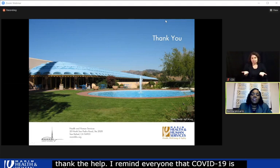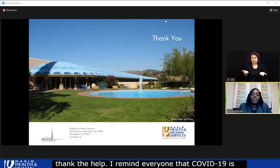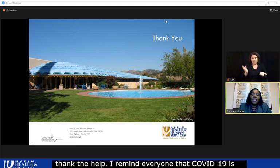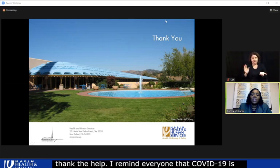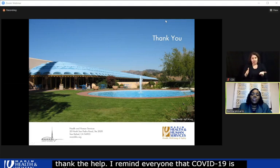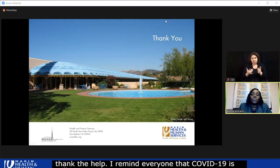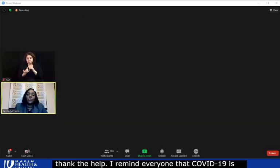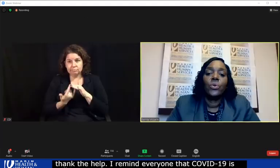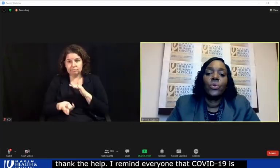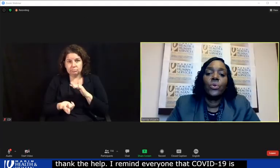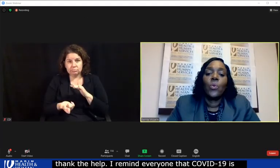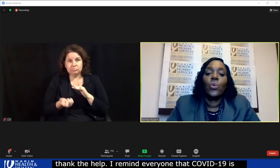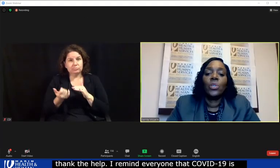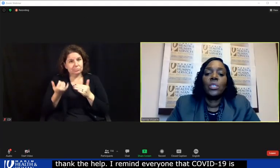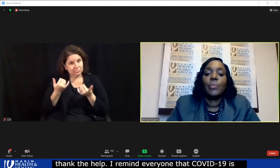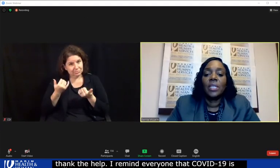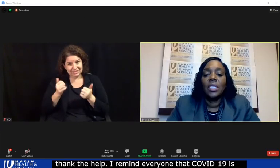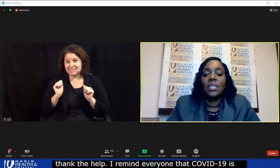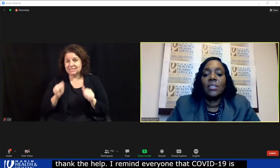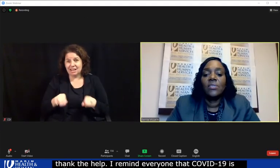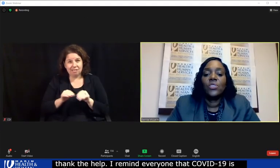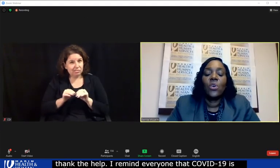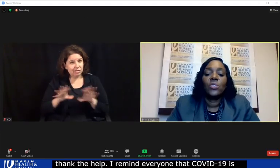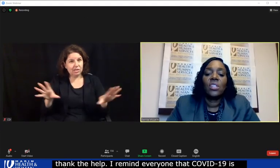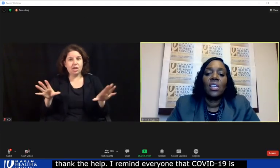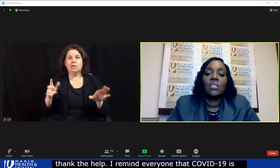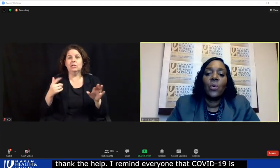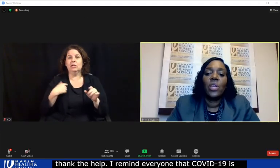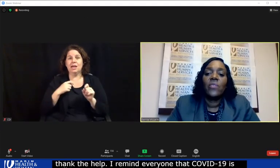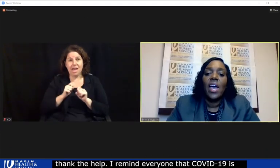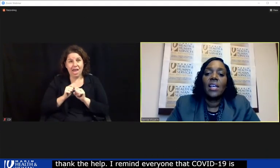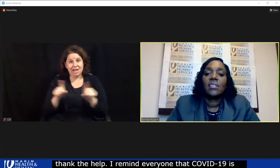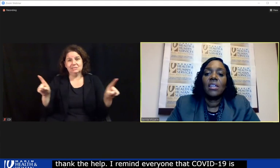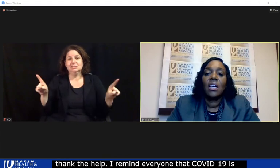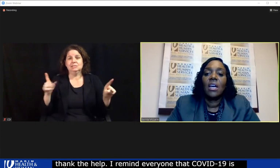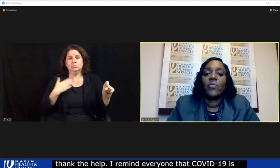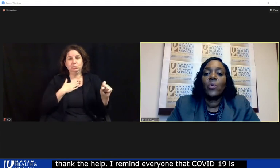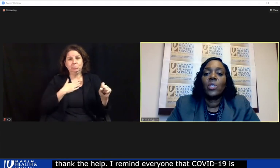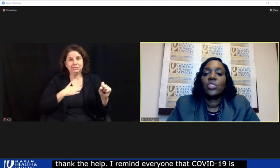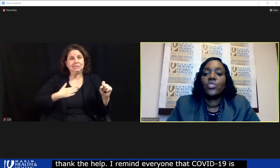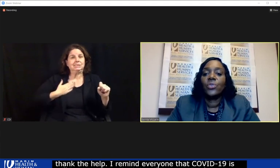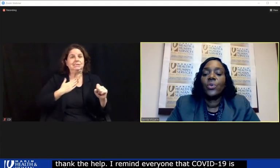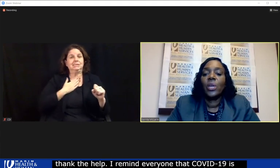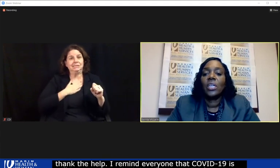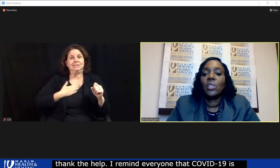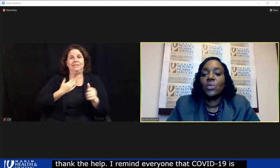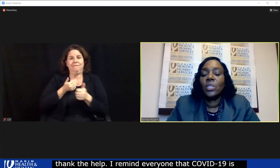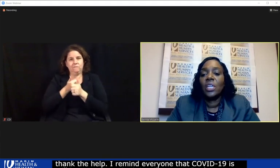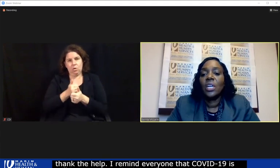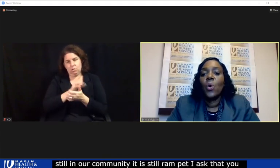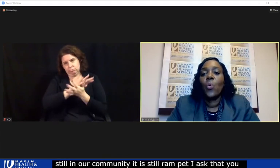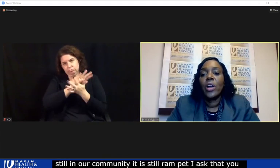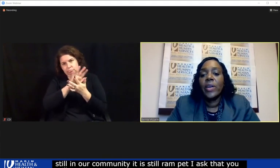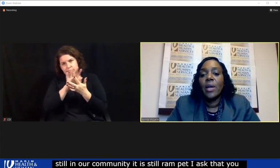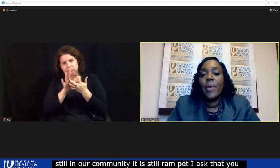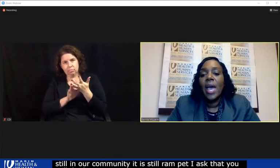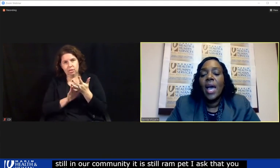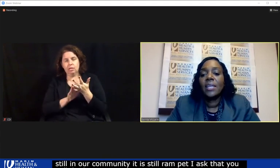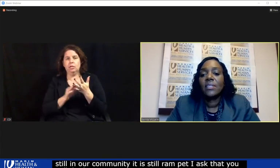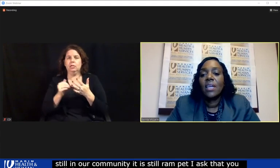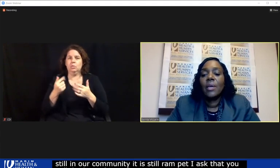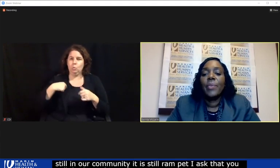I ask that you would please do those things that we've asked everyone to do, including